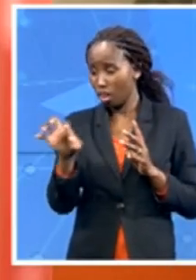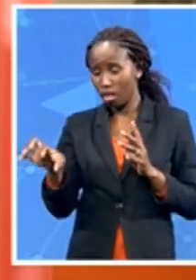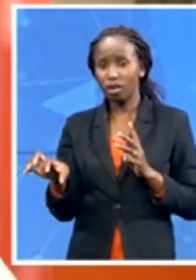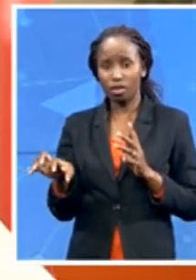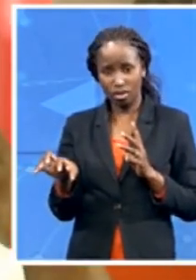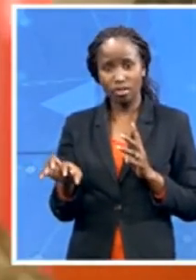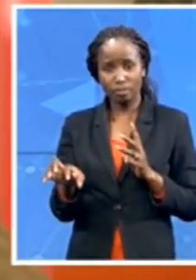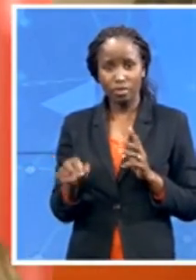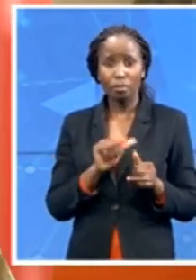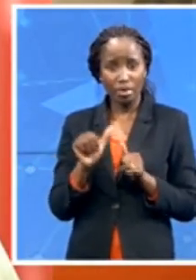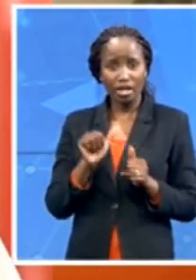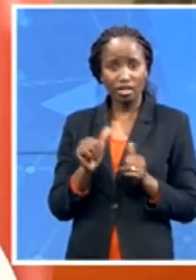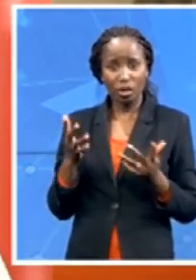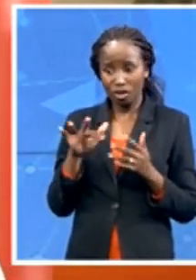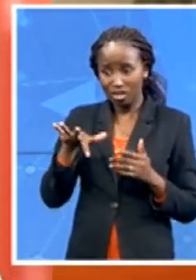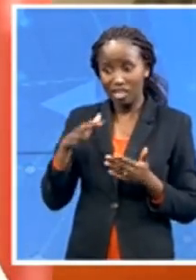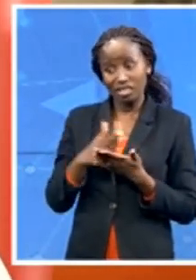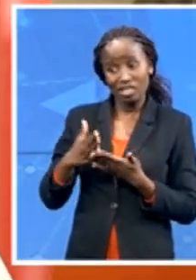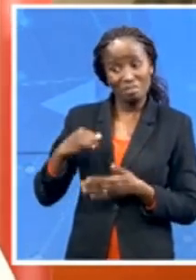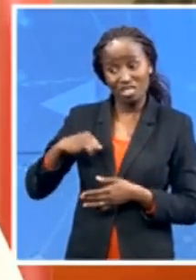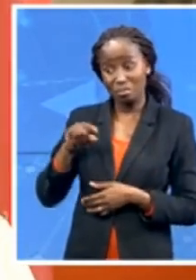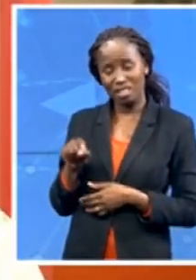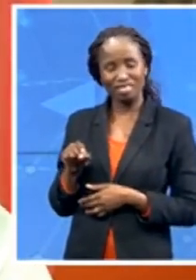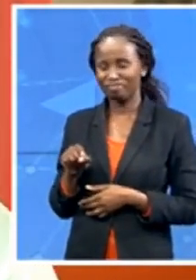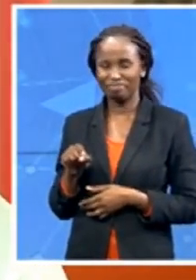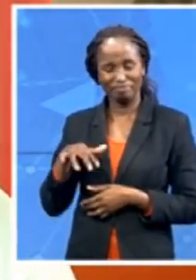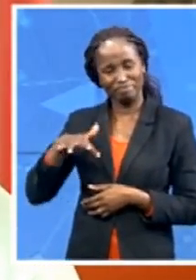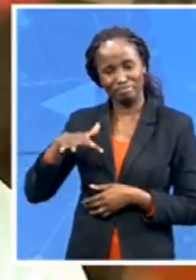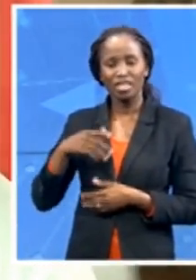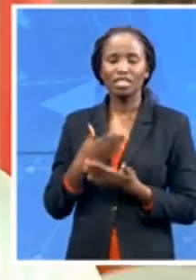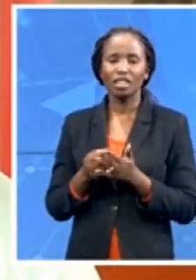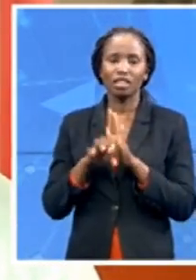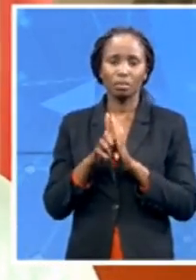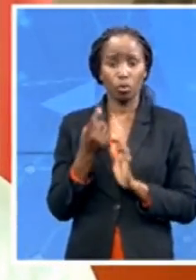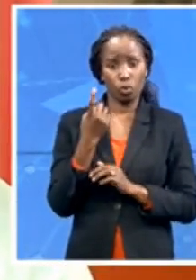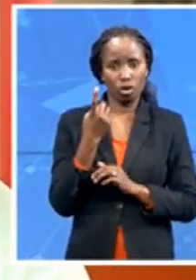masipala bakhona. I want to make one example ndizohlala phansi